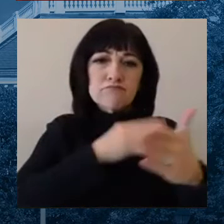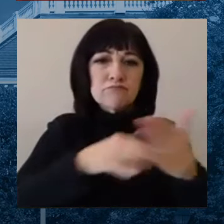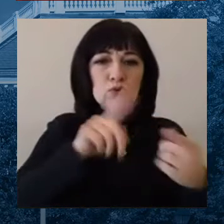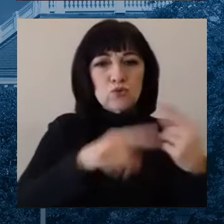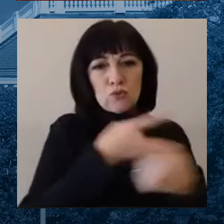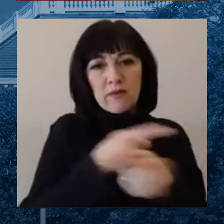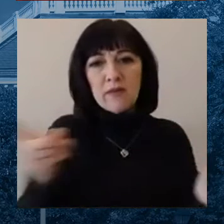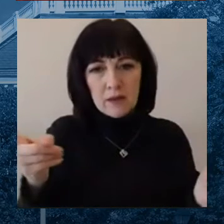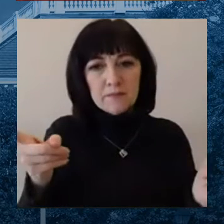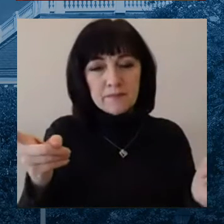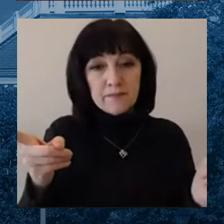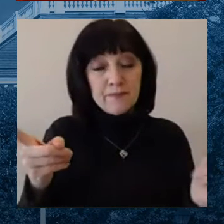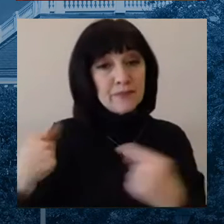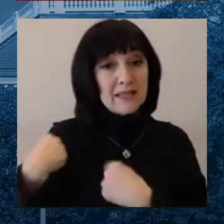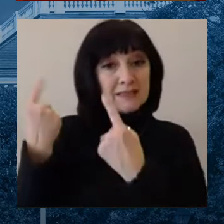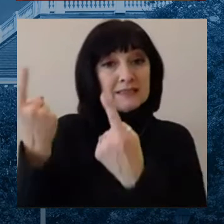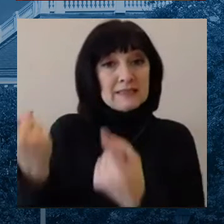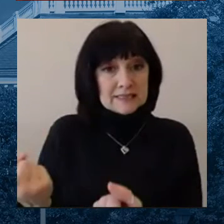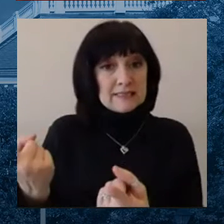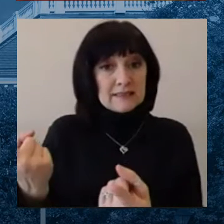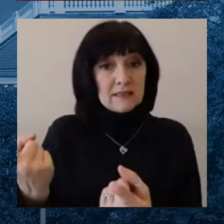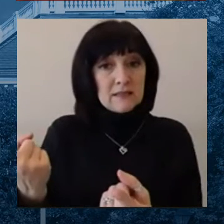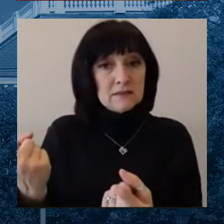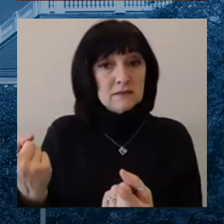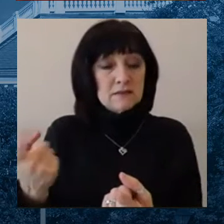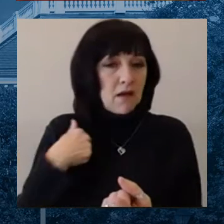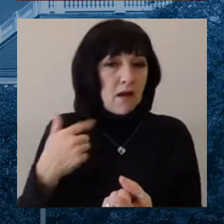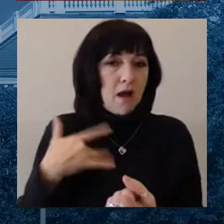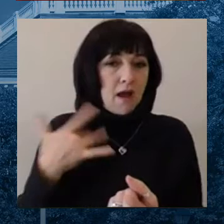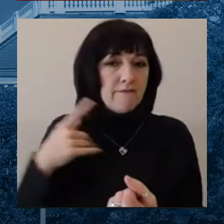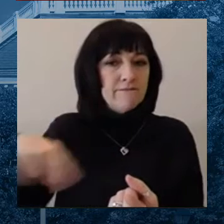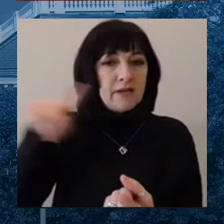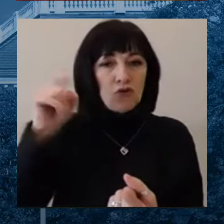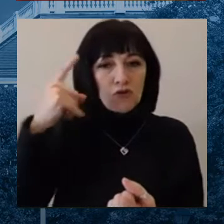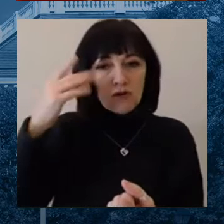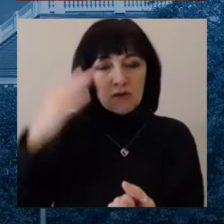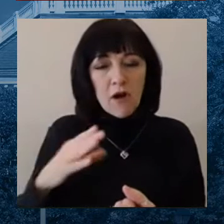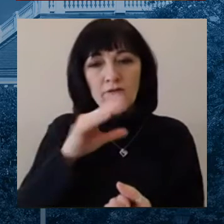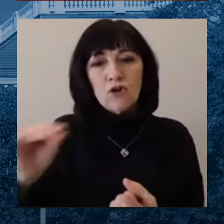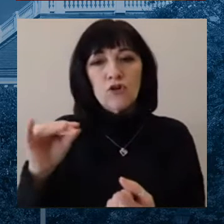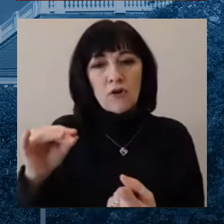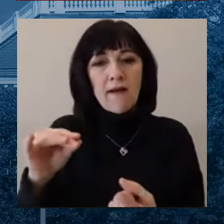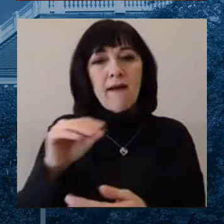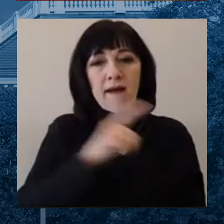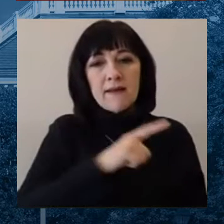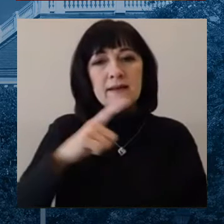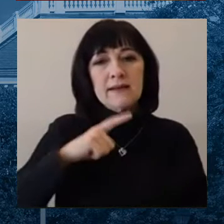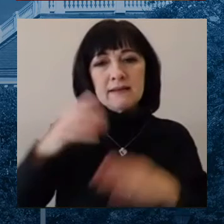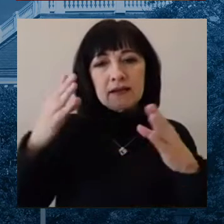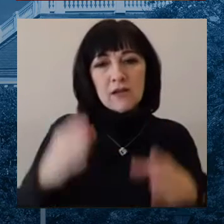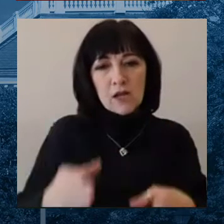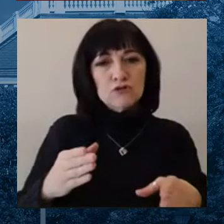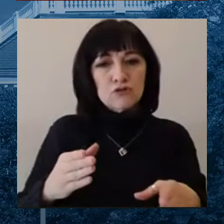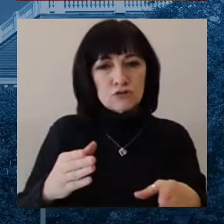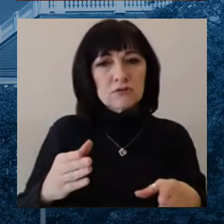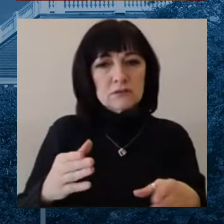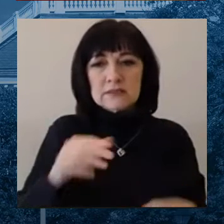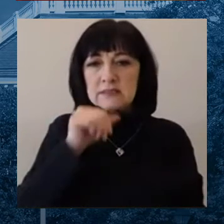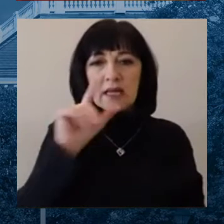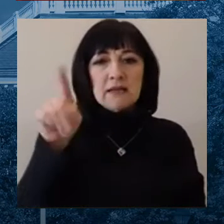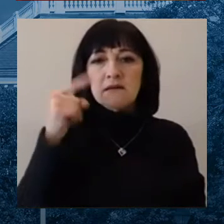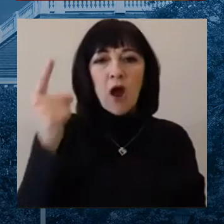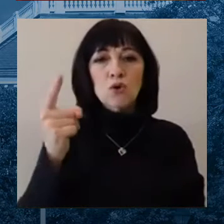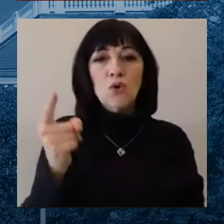believe that our governor and legislative leaders have worked to make that resolution more than a symbol, more than